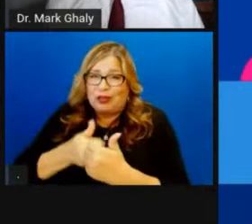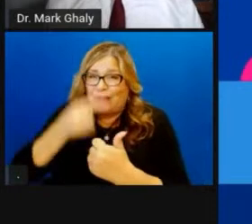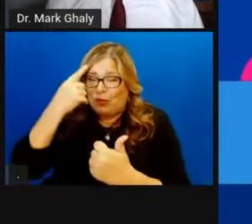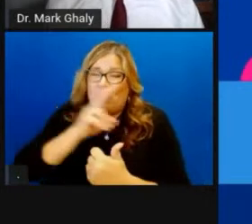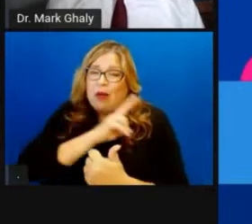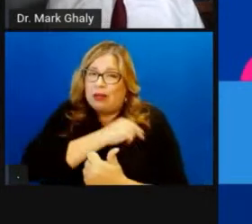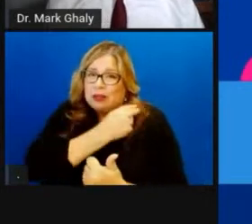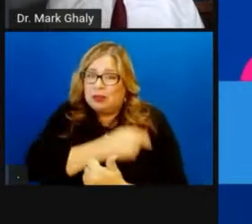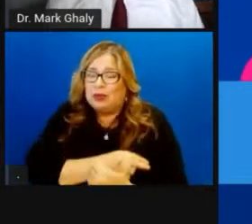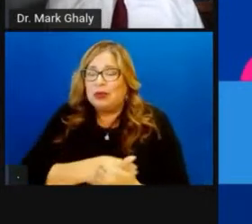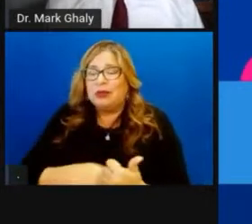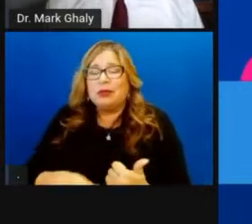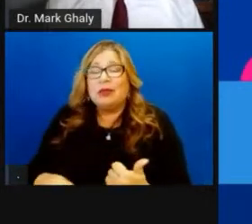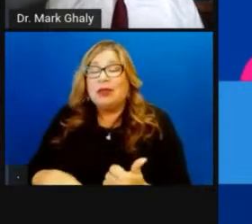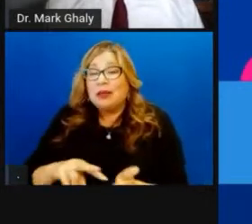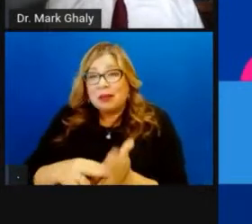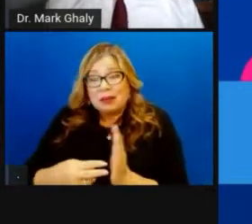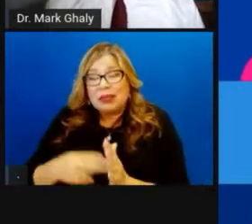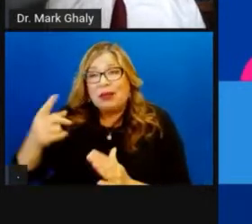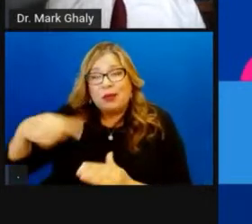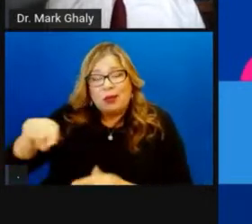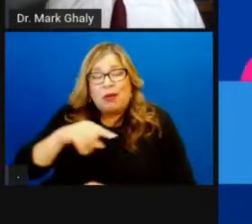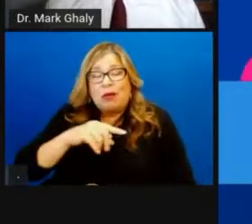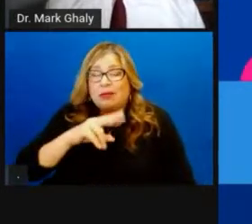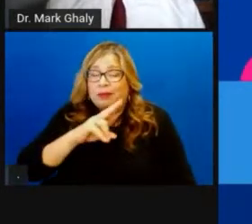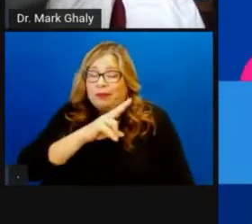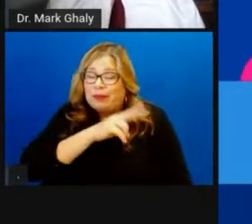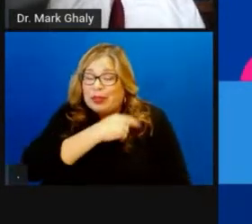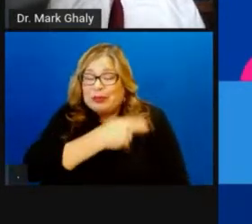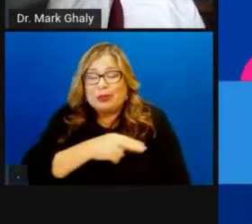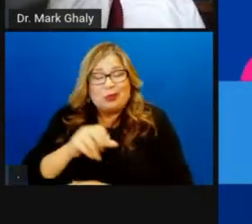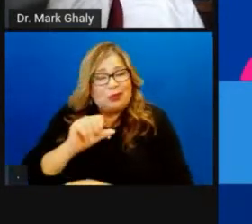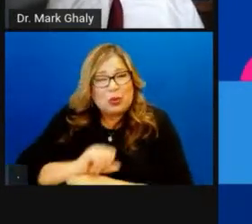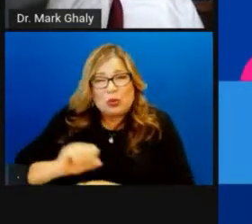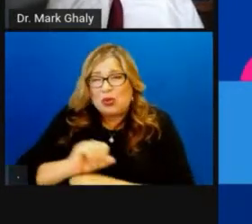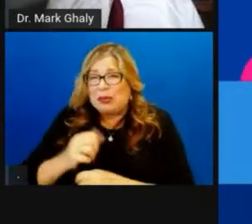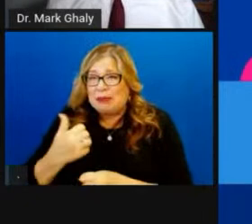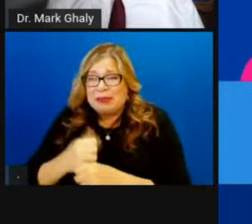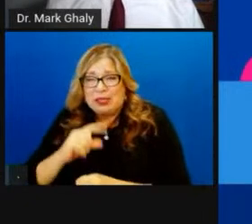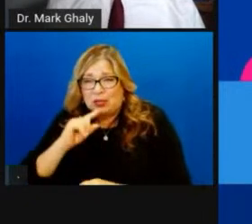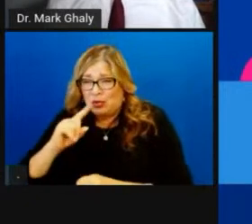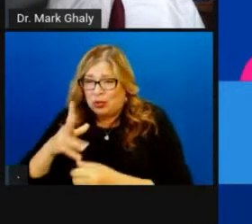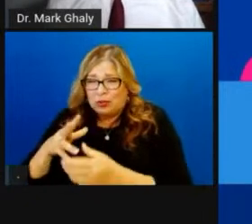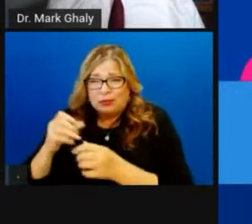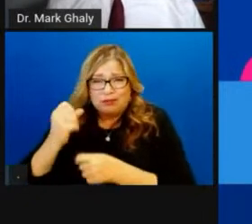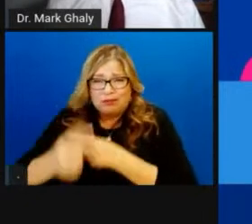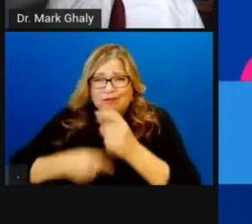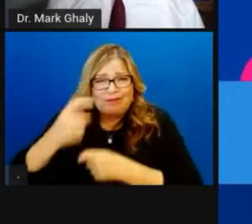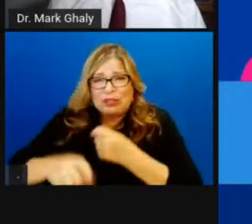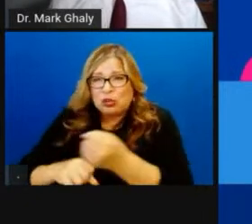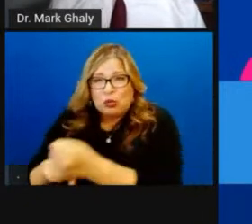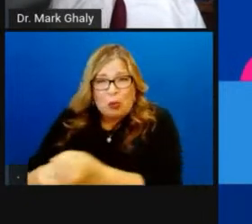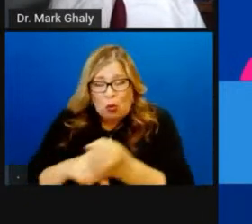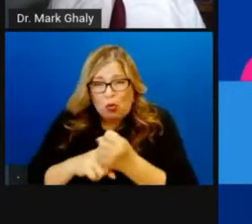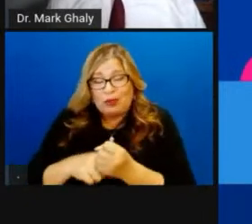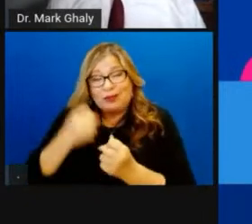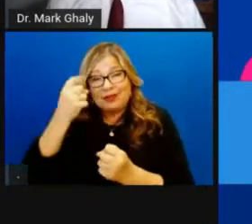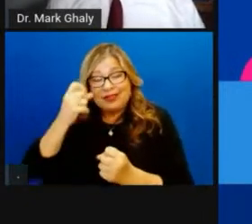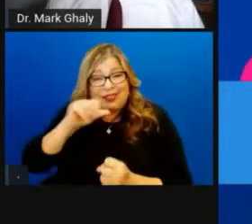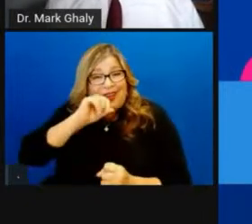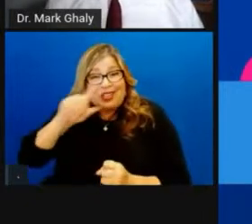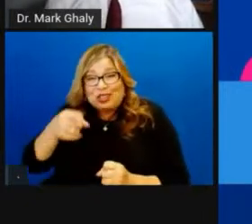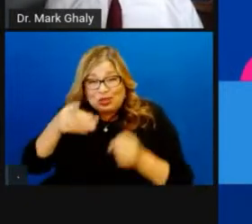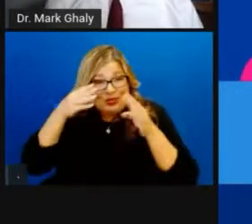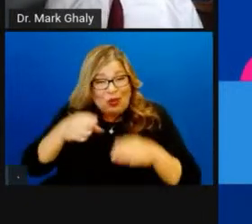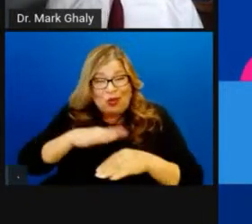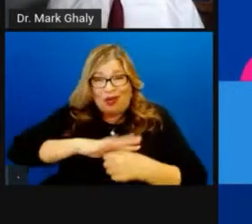deal of work to make sure that those hospitals had the support that they needed to take care of not just patients with COVID, but